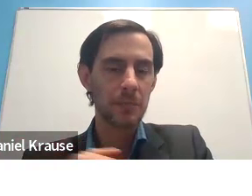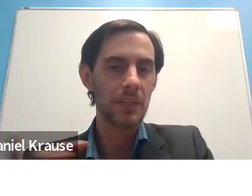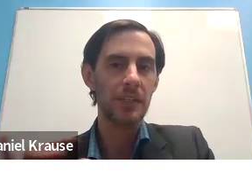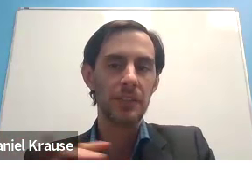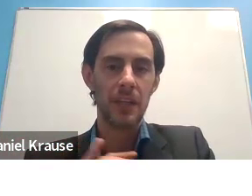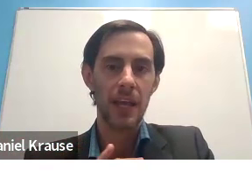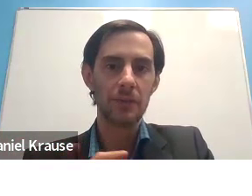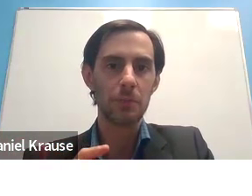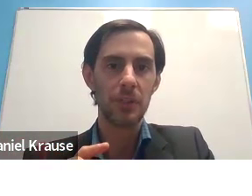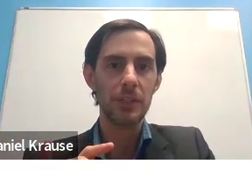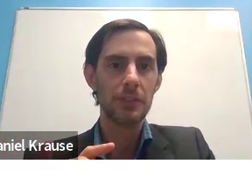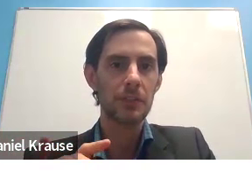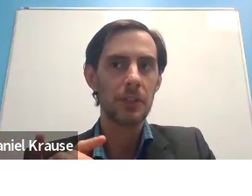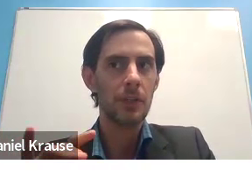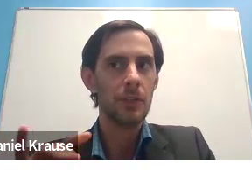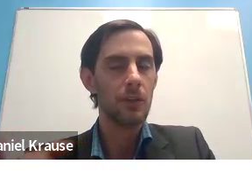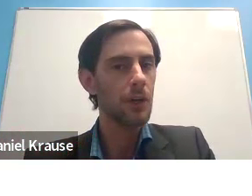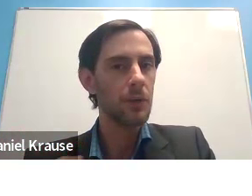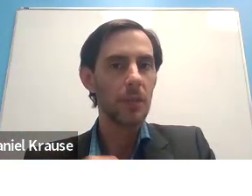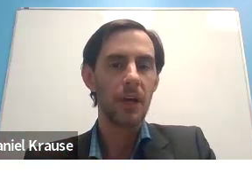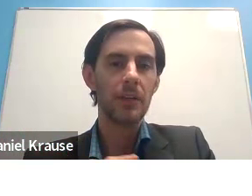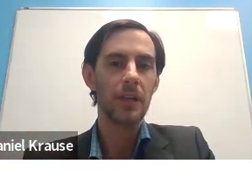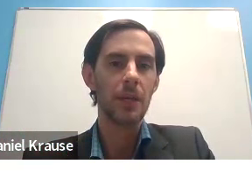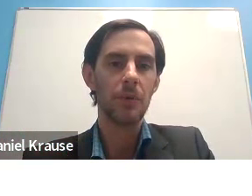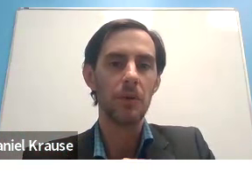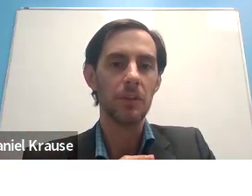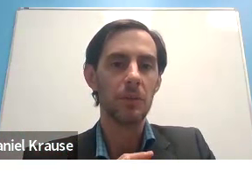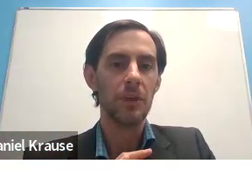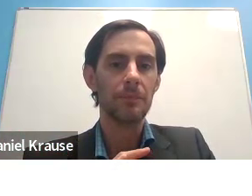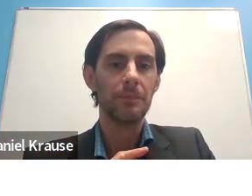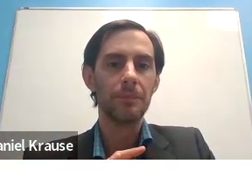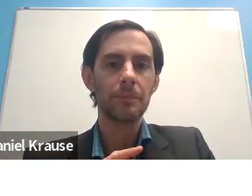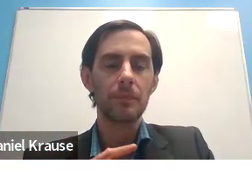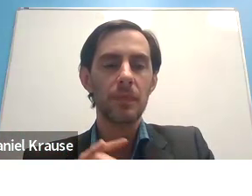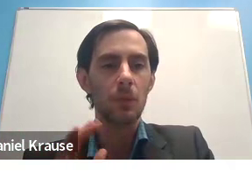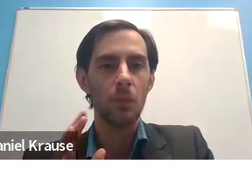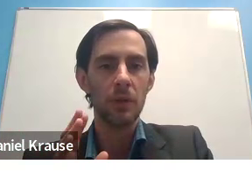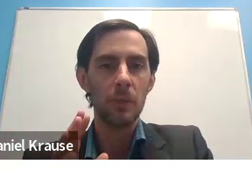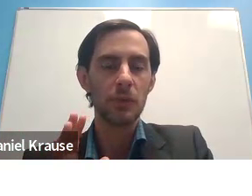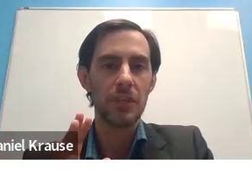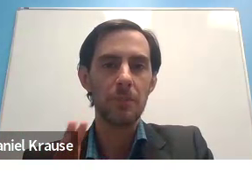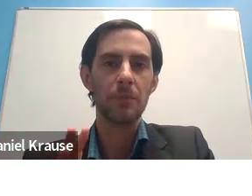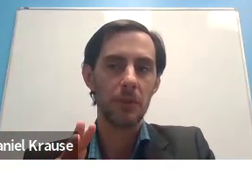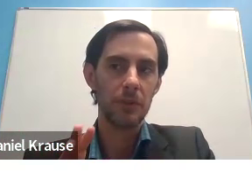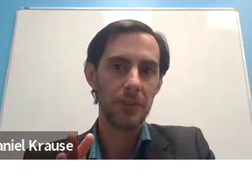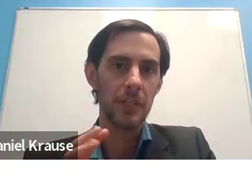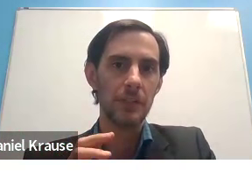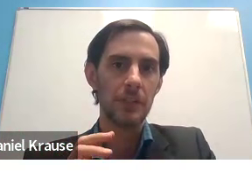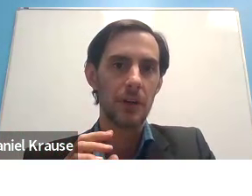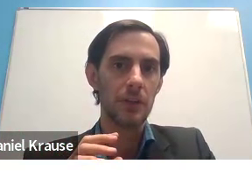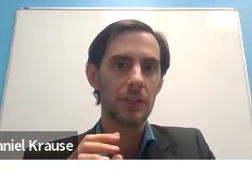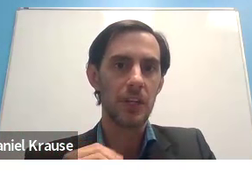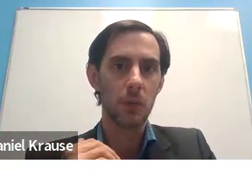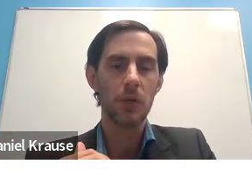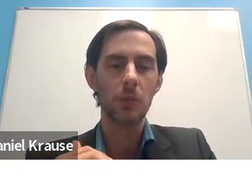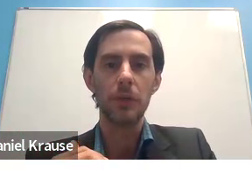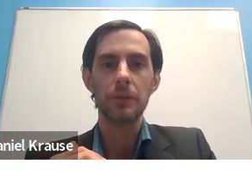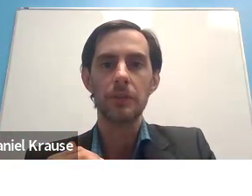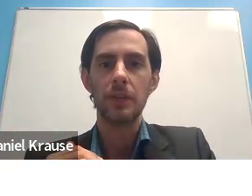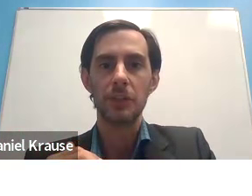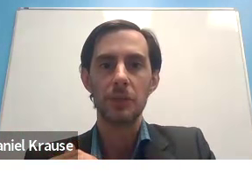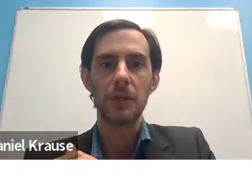a median place and an average place, you're already behind the 8 ball a little bit. One of the most typical things that artists